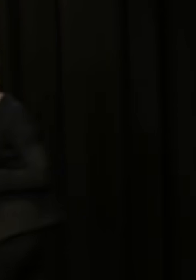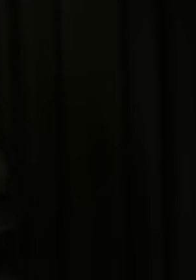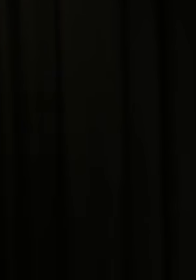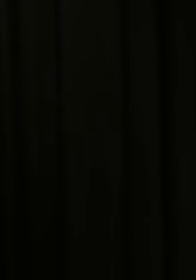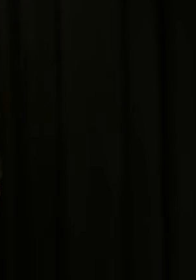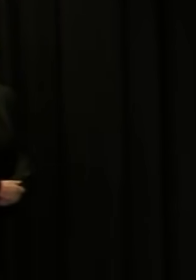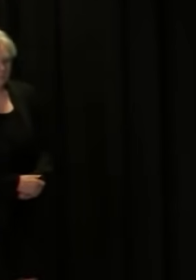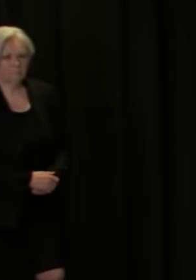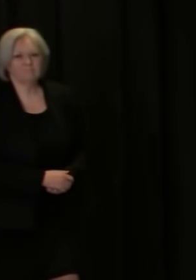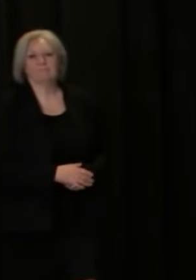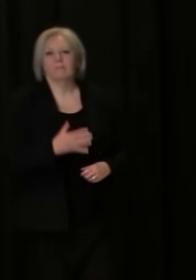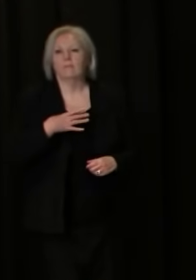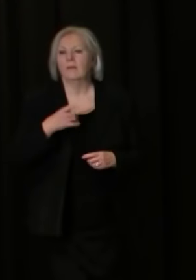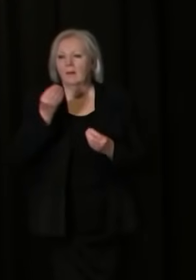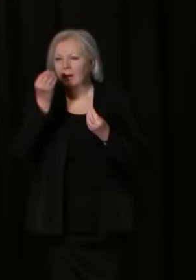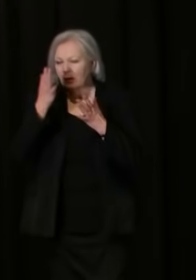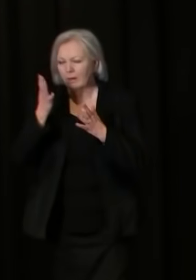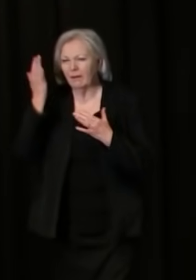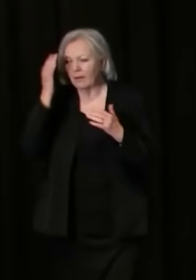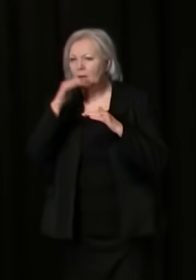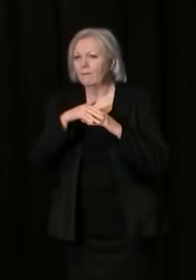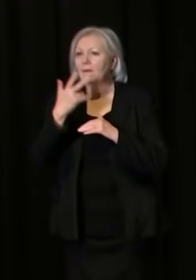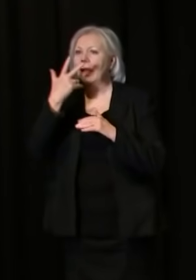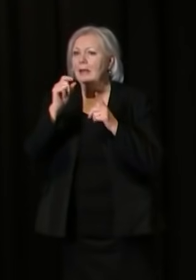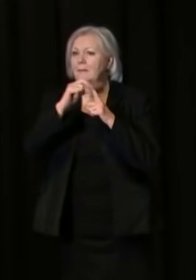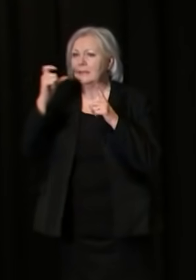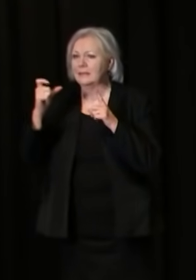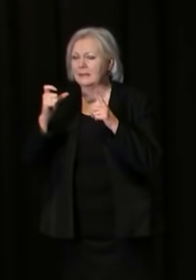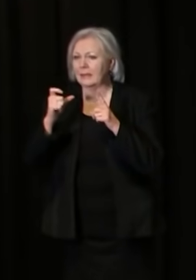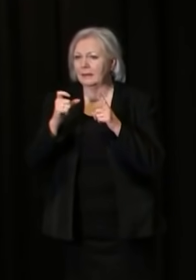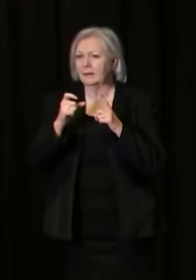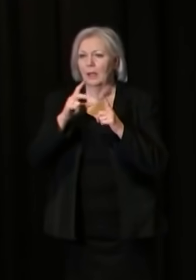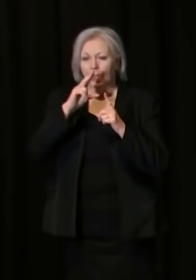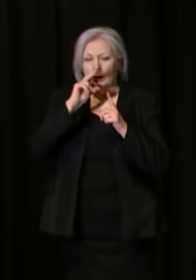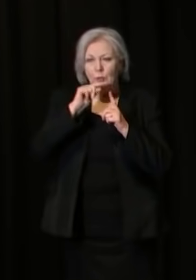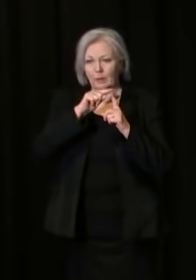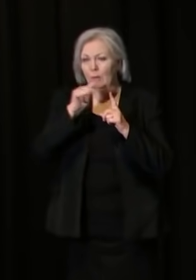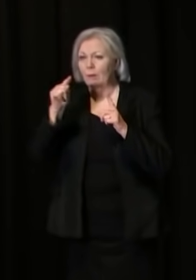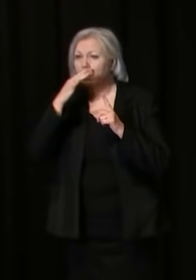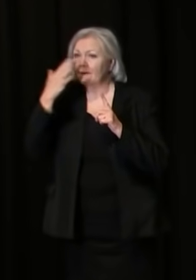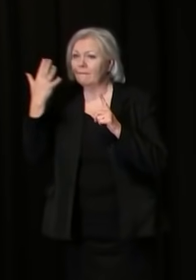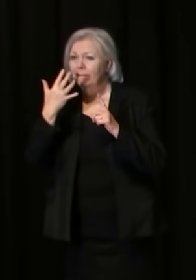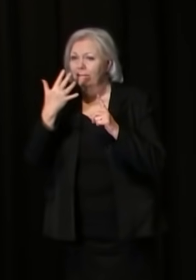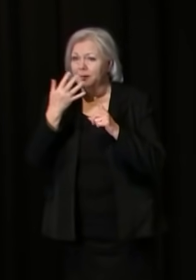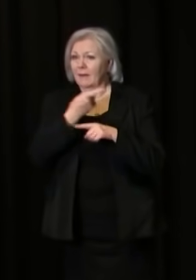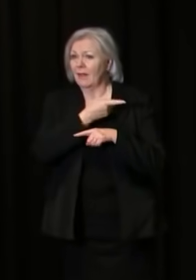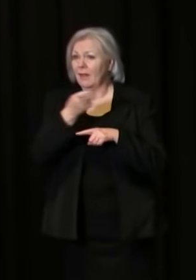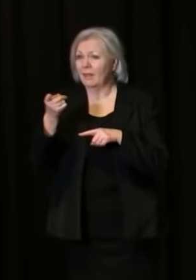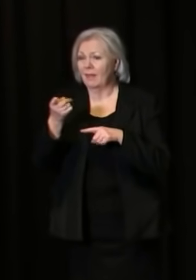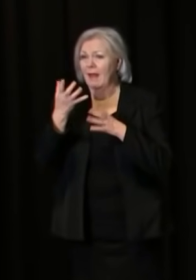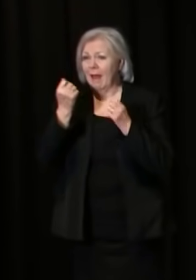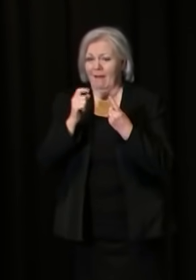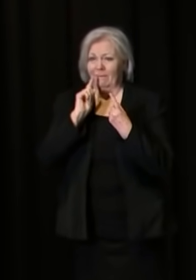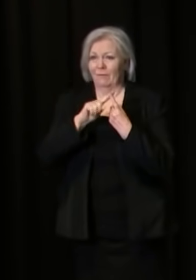to reflect that something like almost 80% of our 12 to 15-year-olds have now received at least